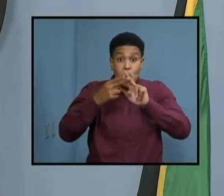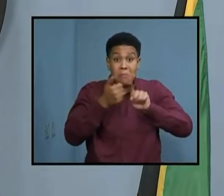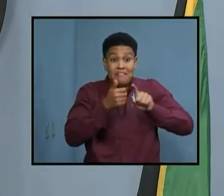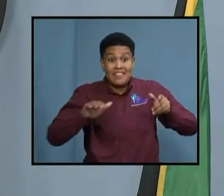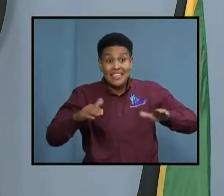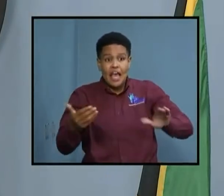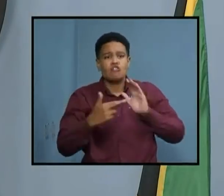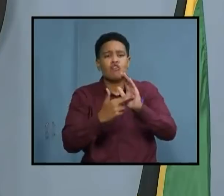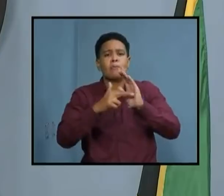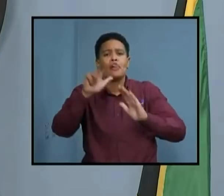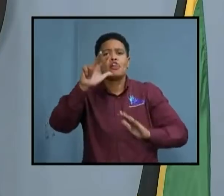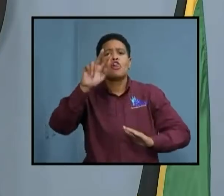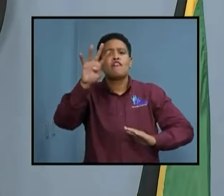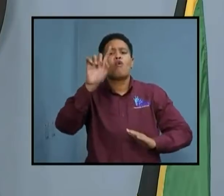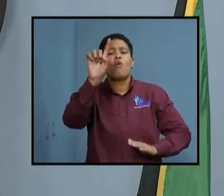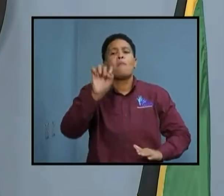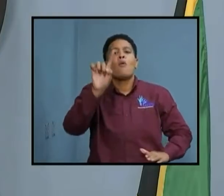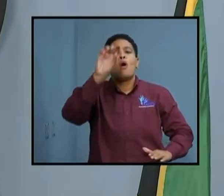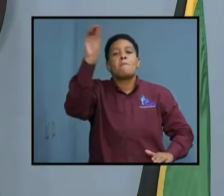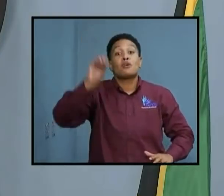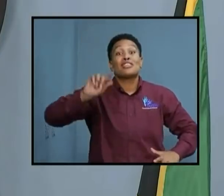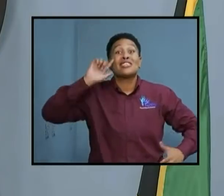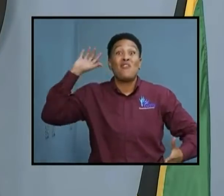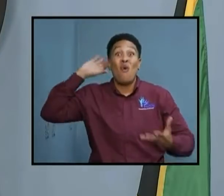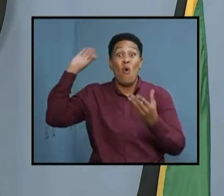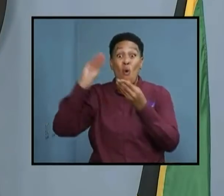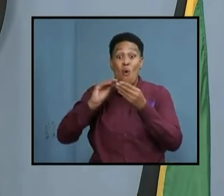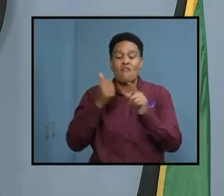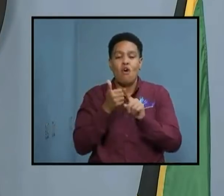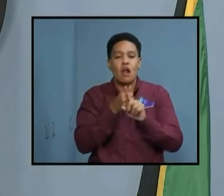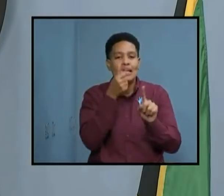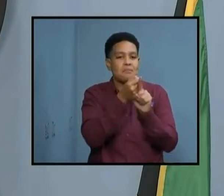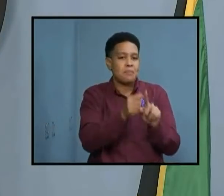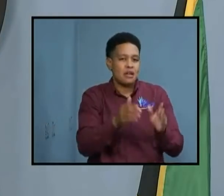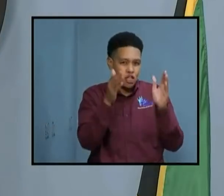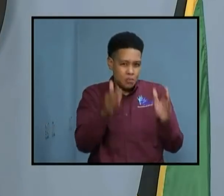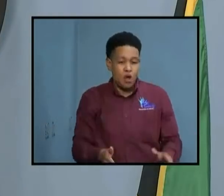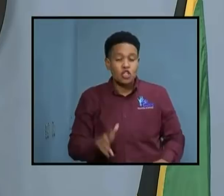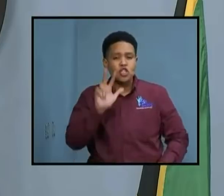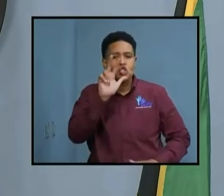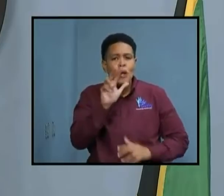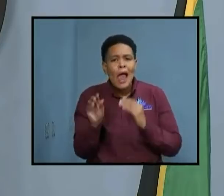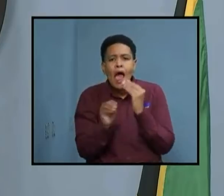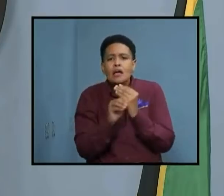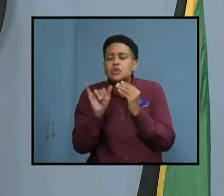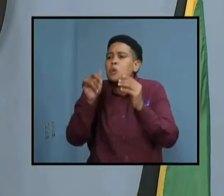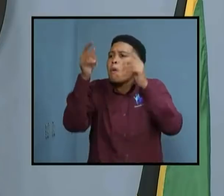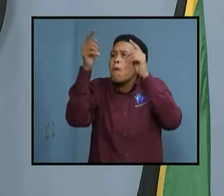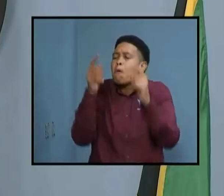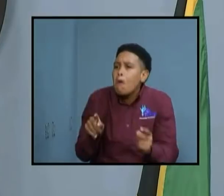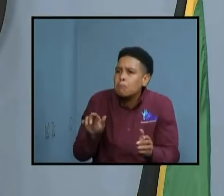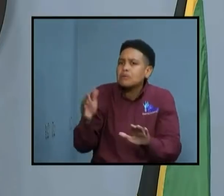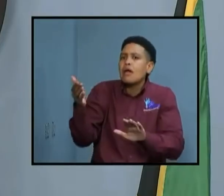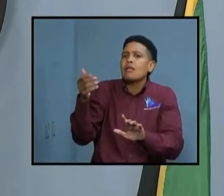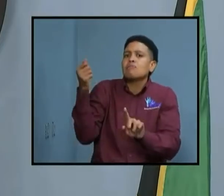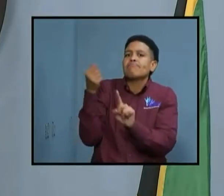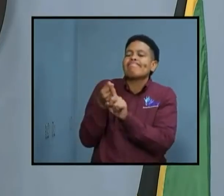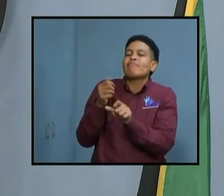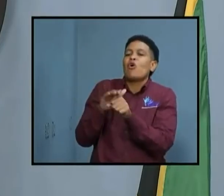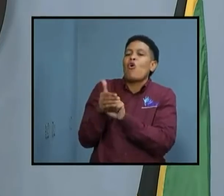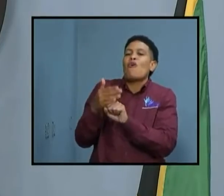number of affected persons. 3 additional cases were coincidental death, of COVID-19